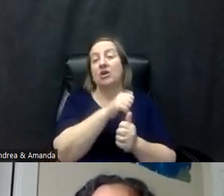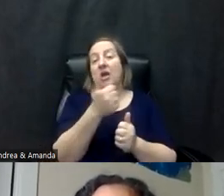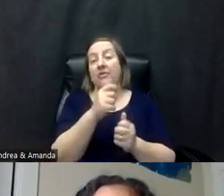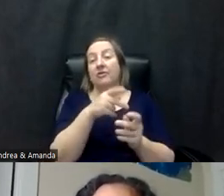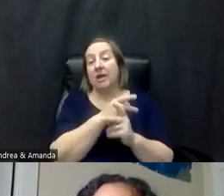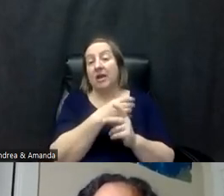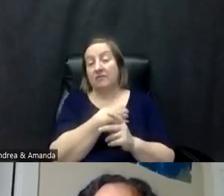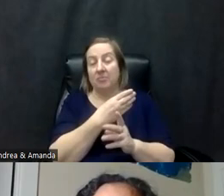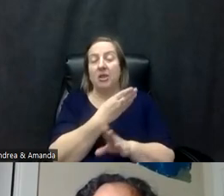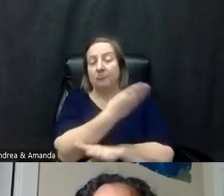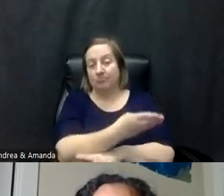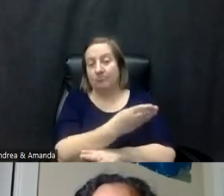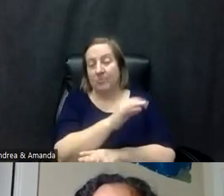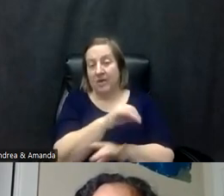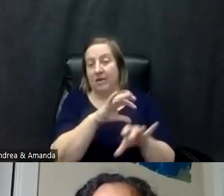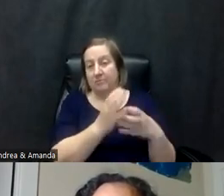going to get.